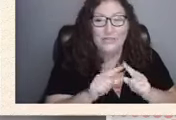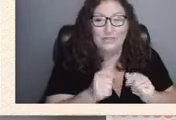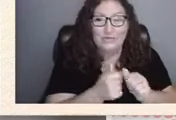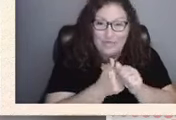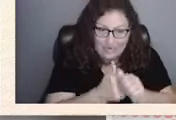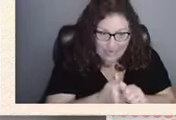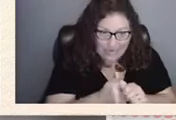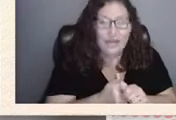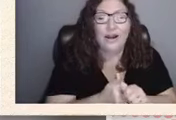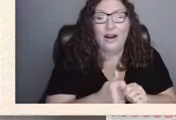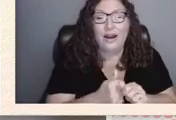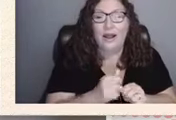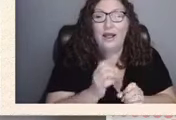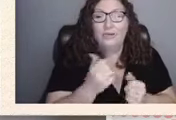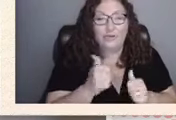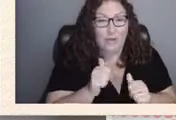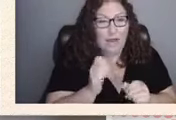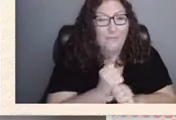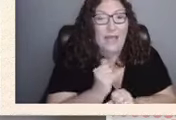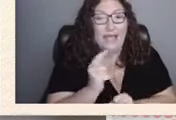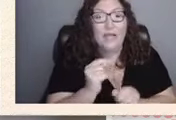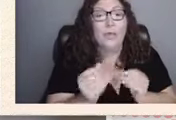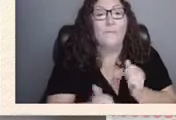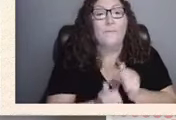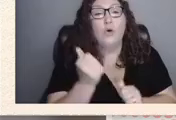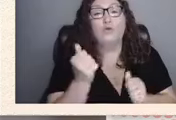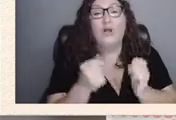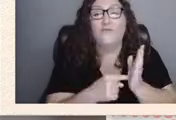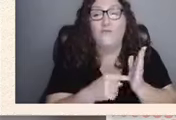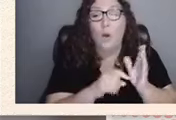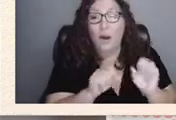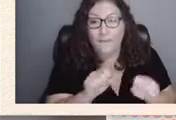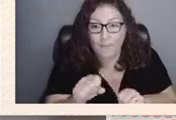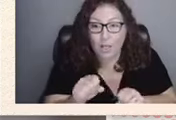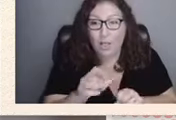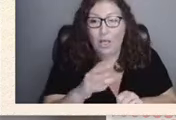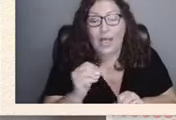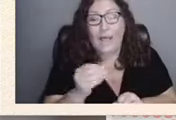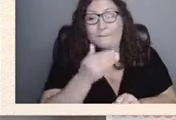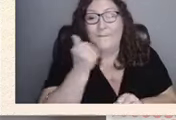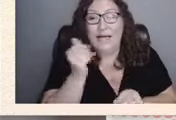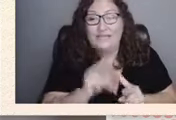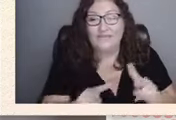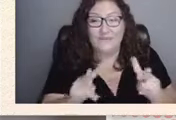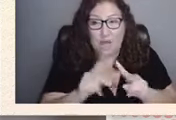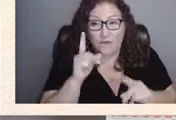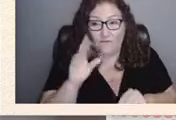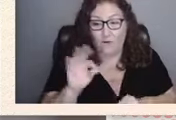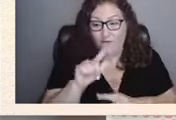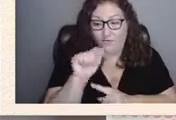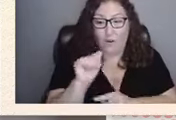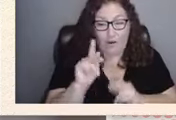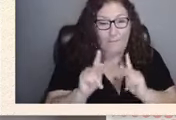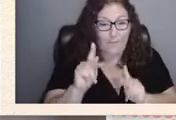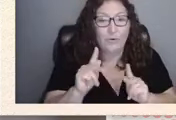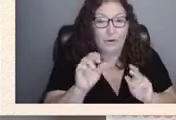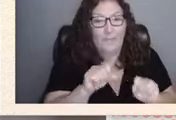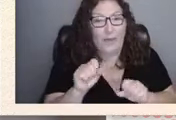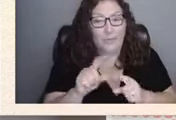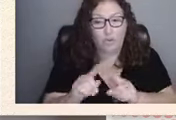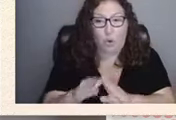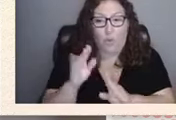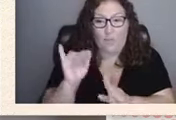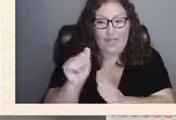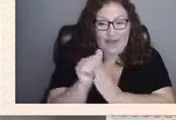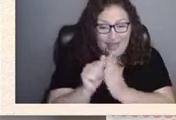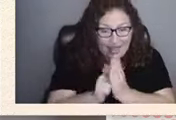program, we're trying to make this the most affordable and best value for Floridians to be able to just open the account, try